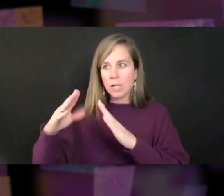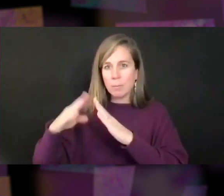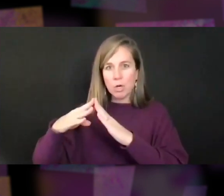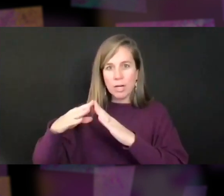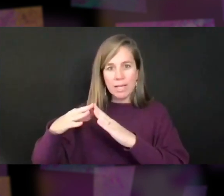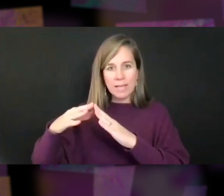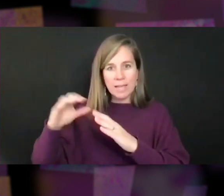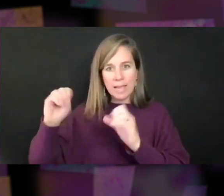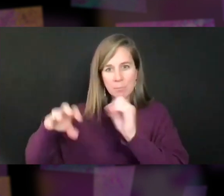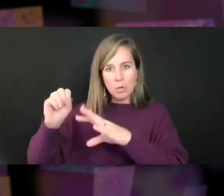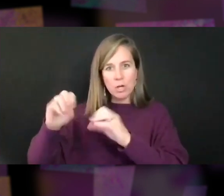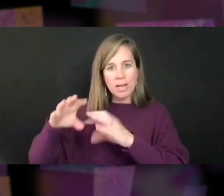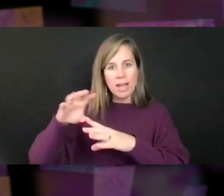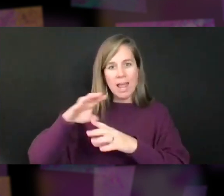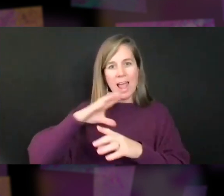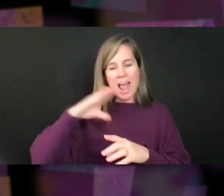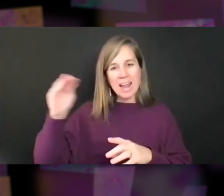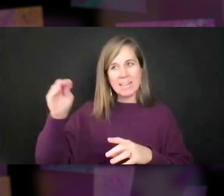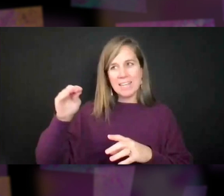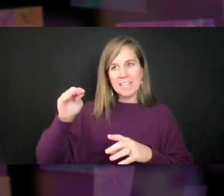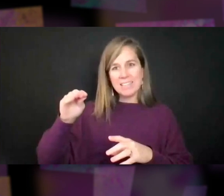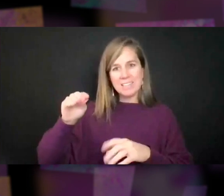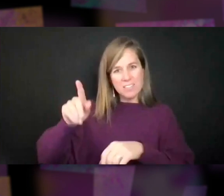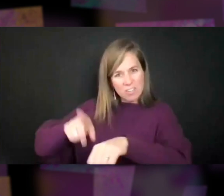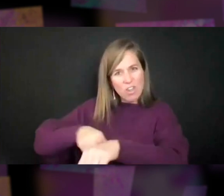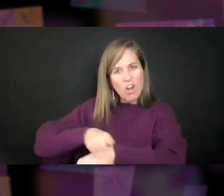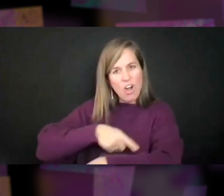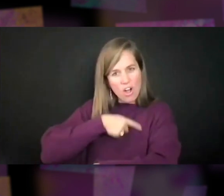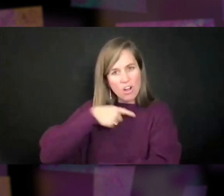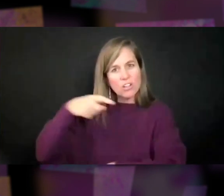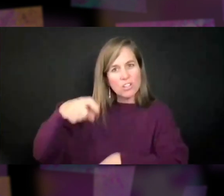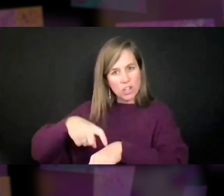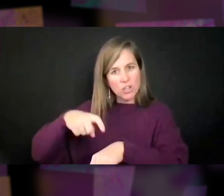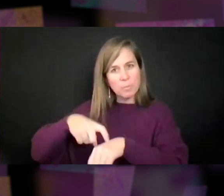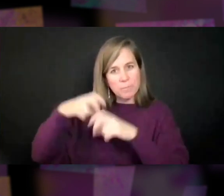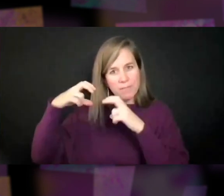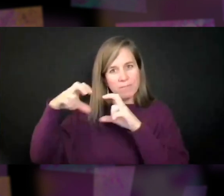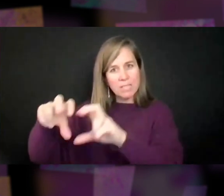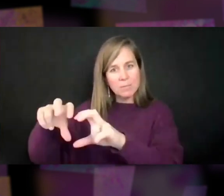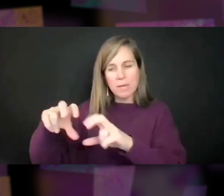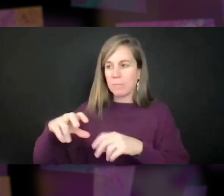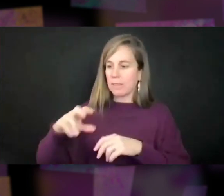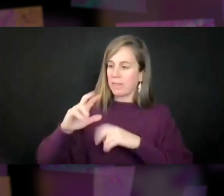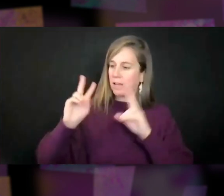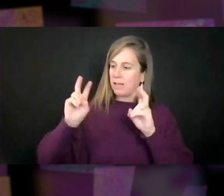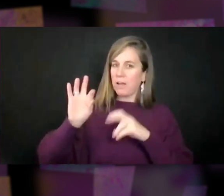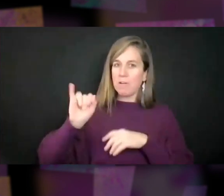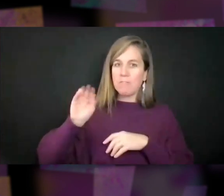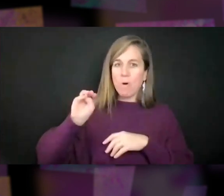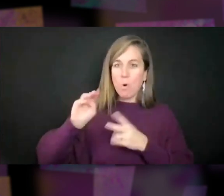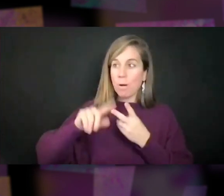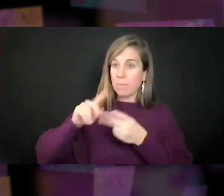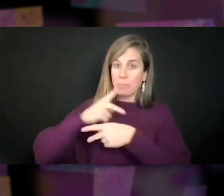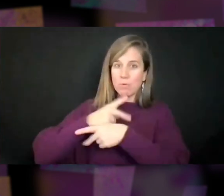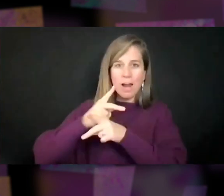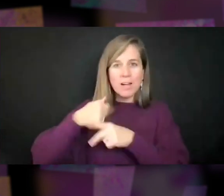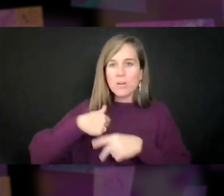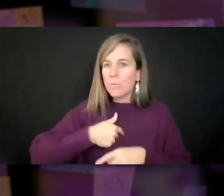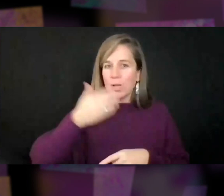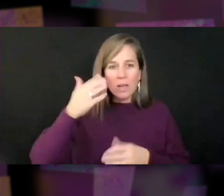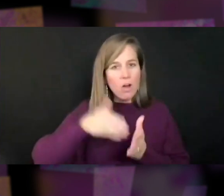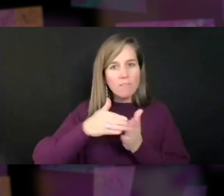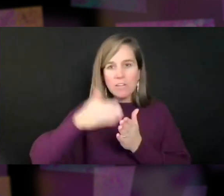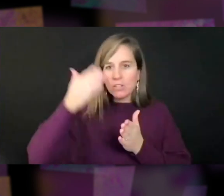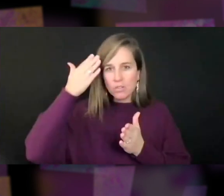in long arcs, we often don't know what the form the product is going to take at the end of a